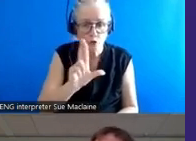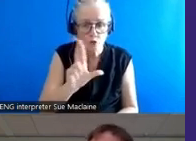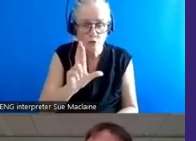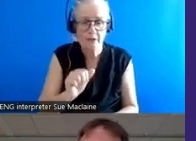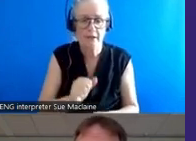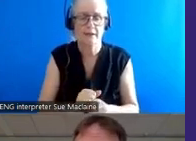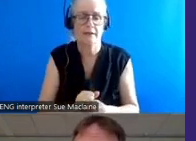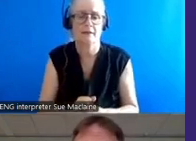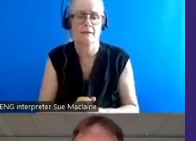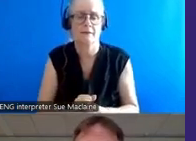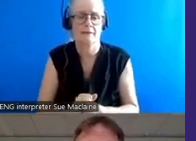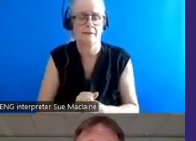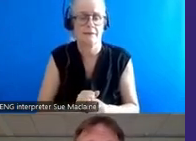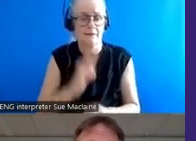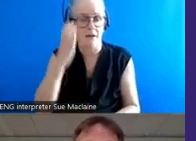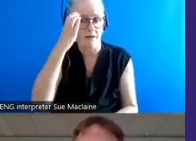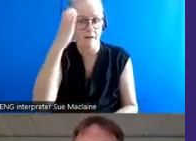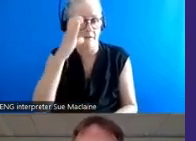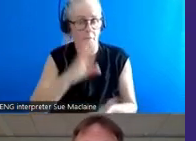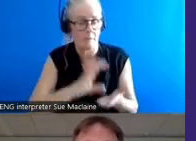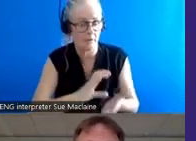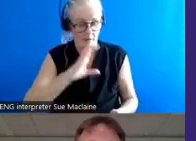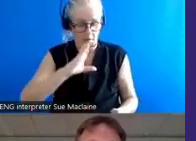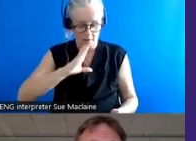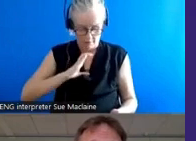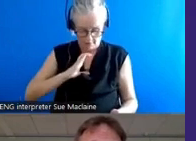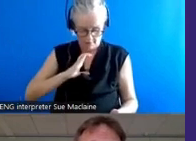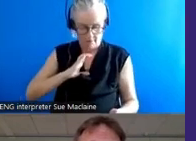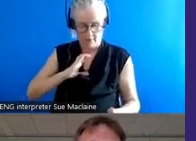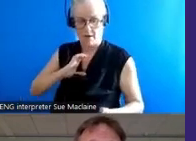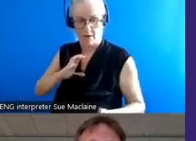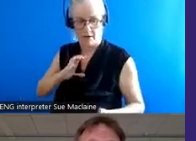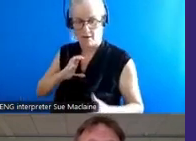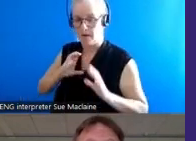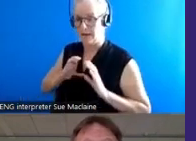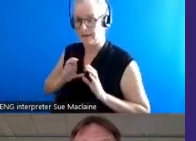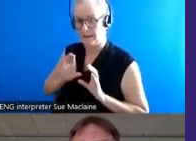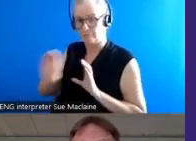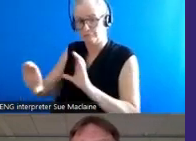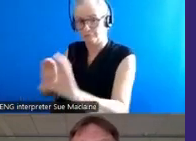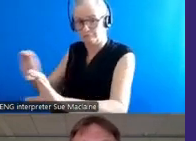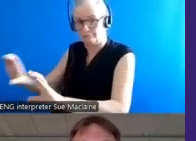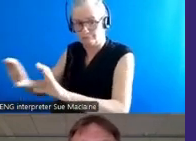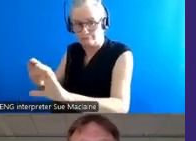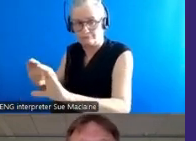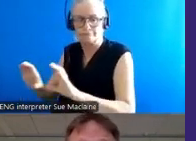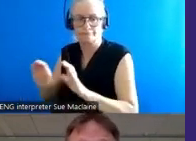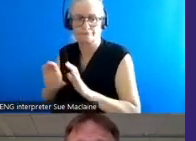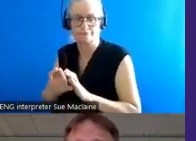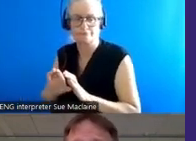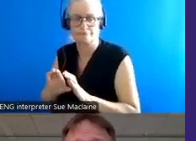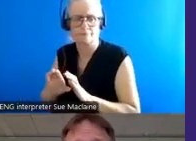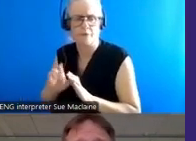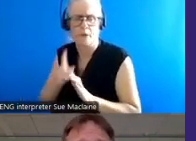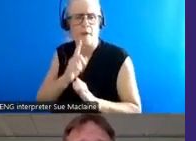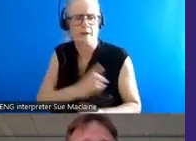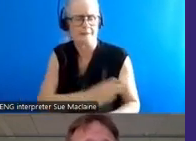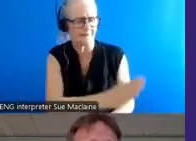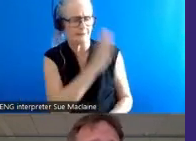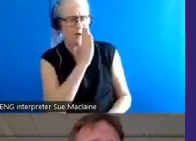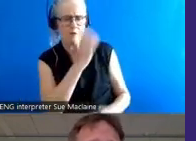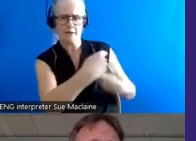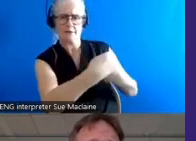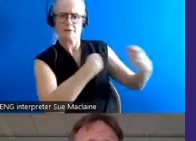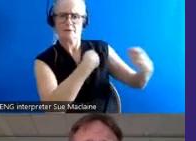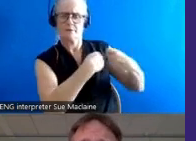body in the sense that we've seen very much and we're very much familiar with. But as I said, we've had devolution in England. We keep talking about devolution